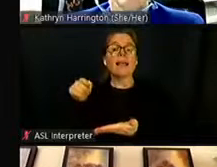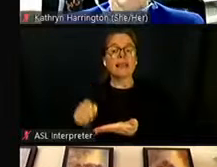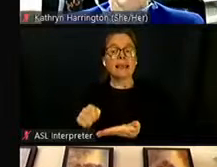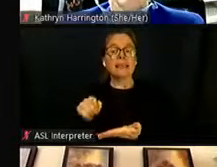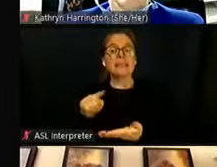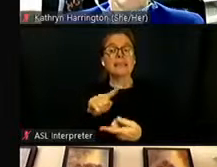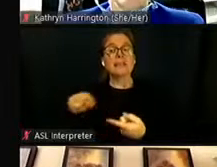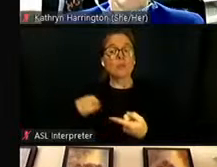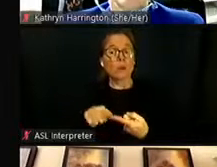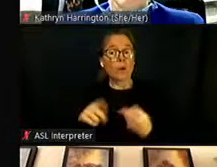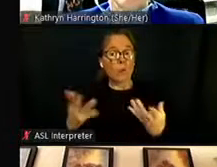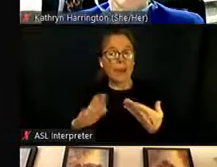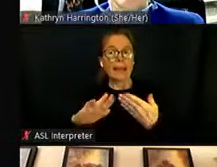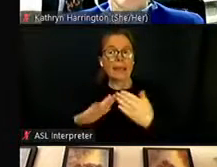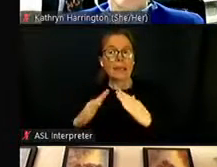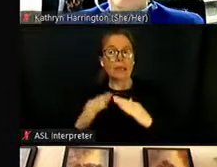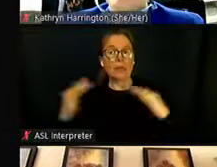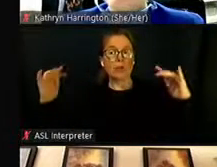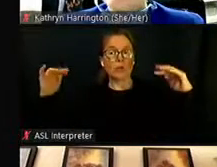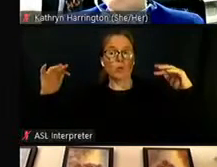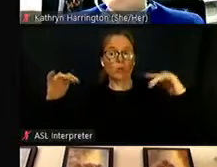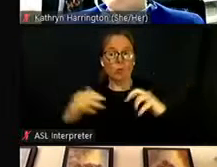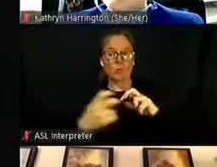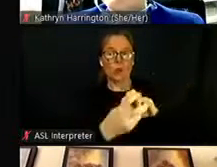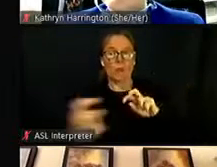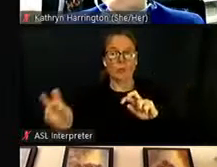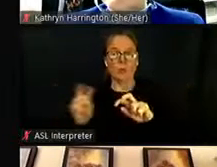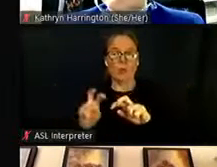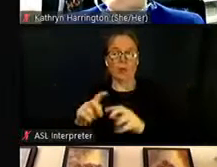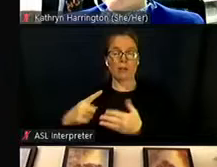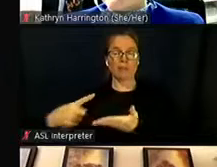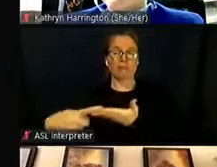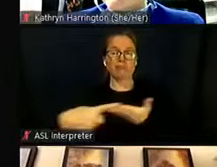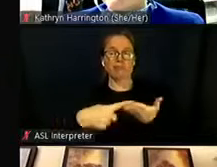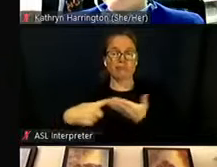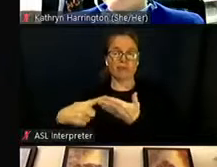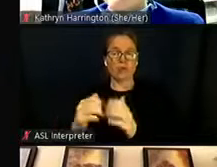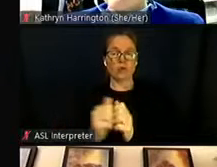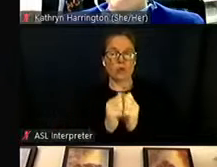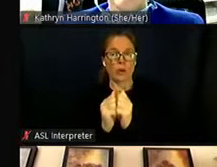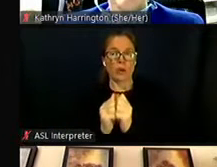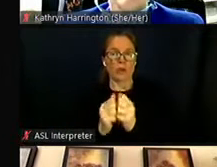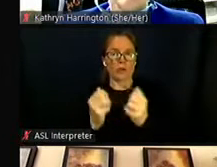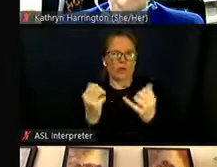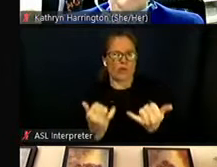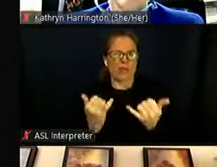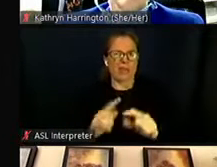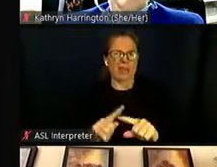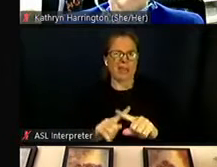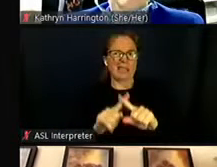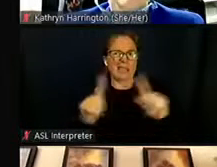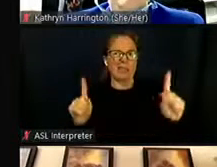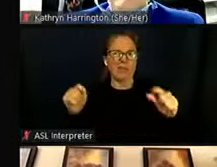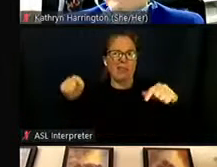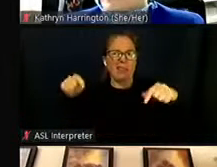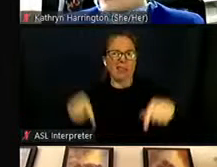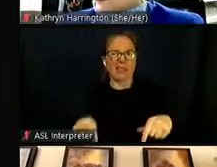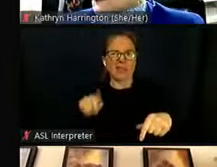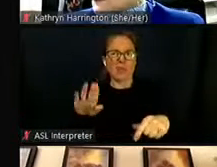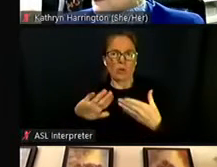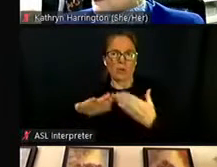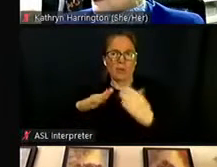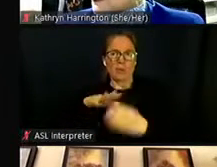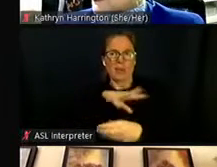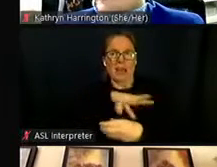comes together to jointly decide how to allocate the public budget. This is a little bit different. This community investment conversation is